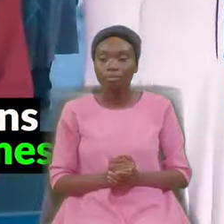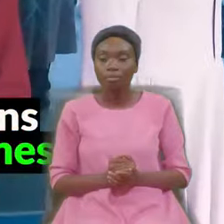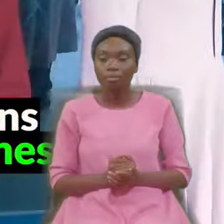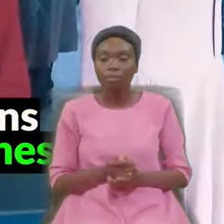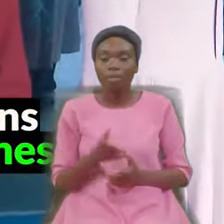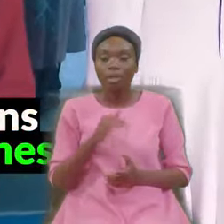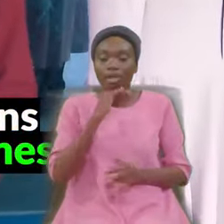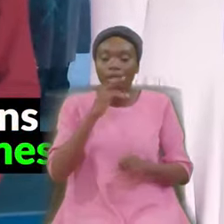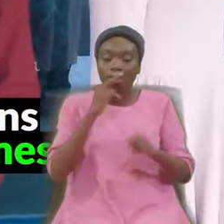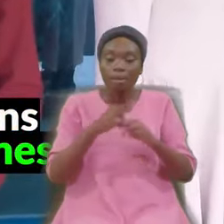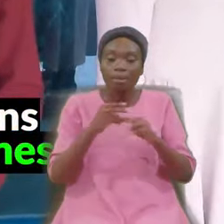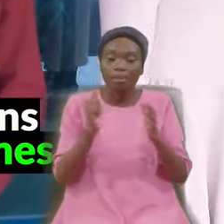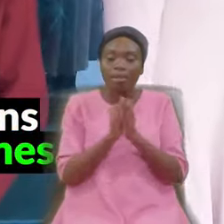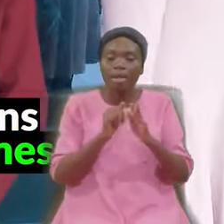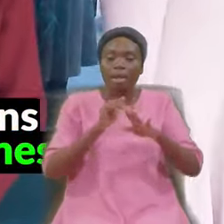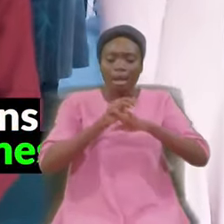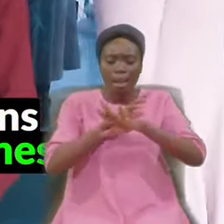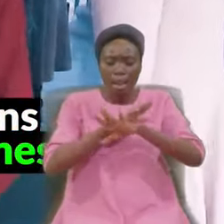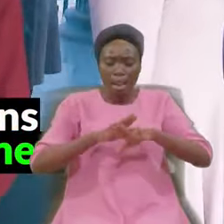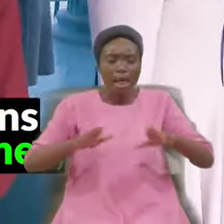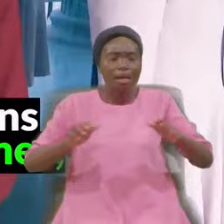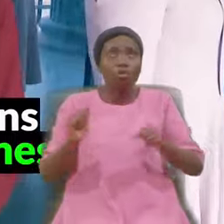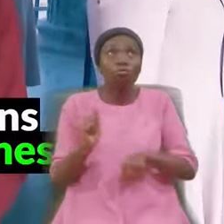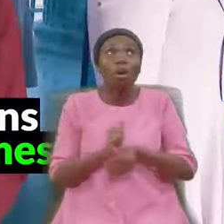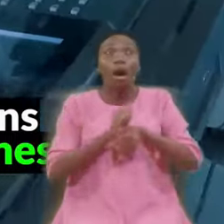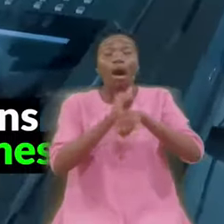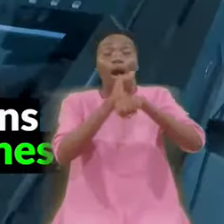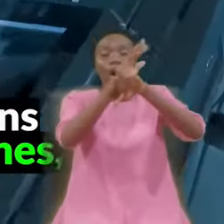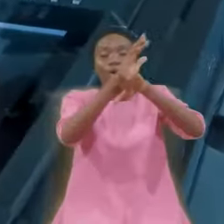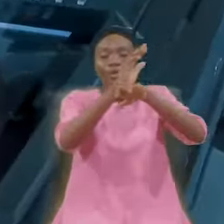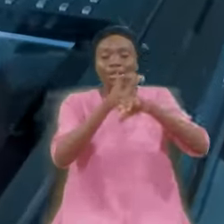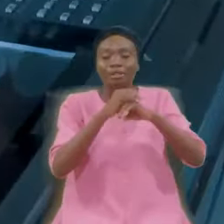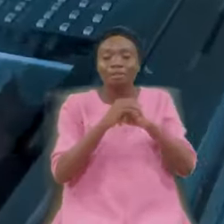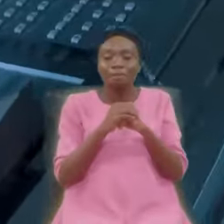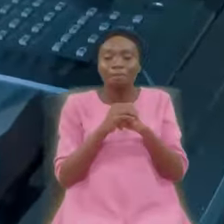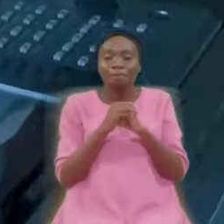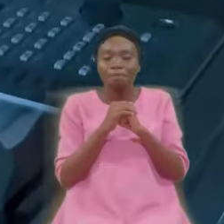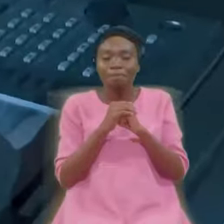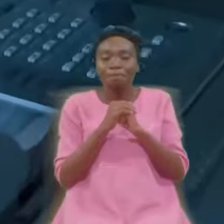There's a name that levels mountains.